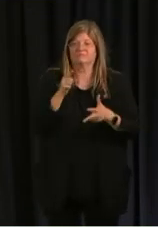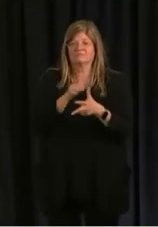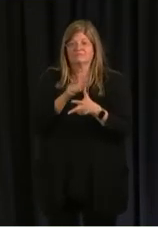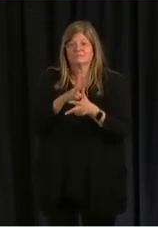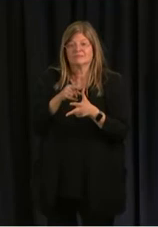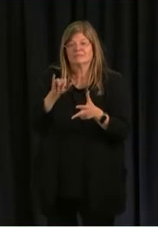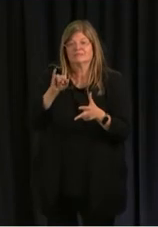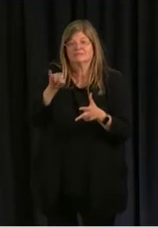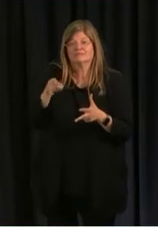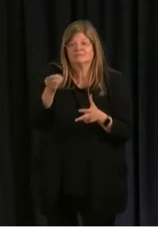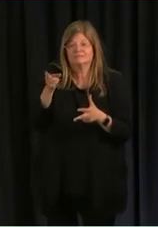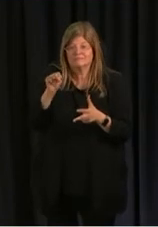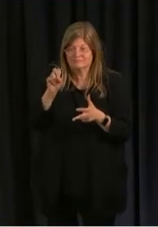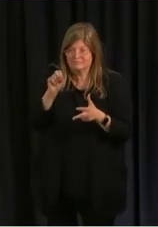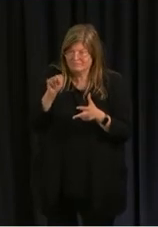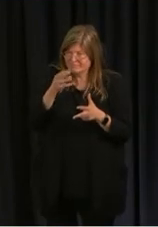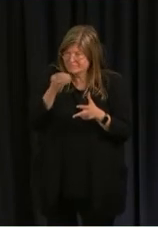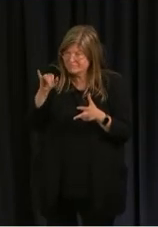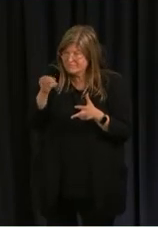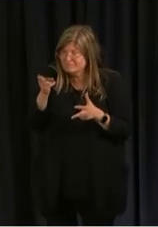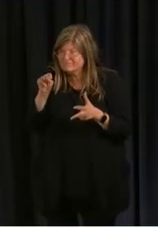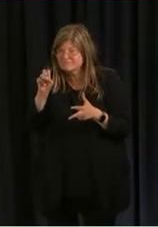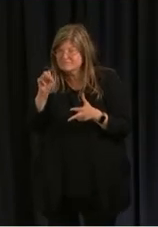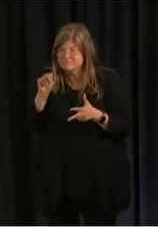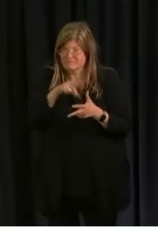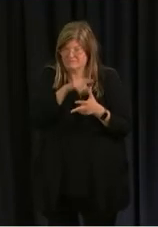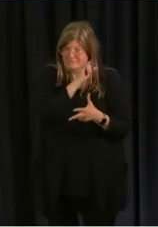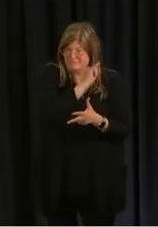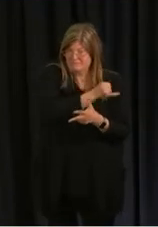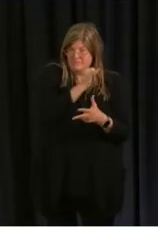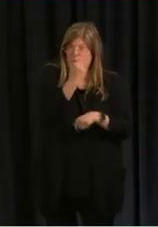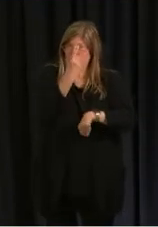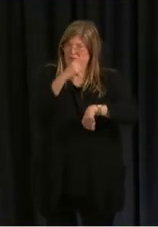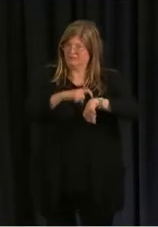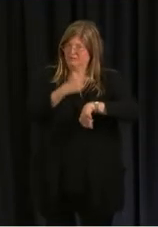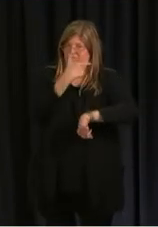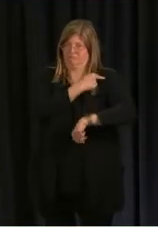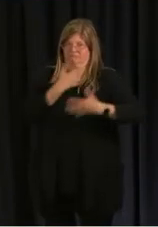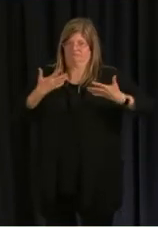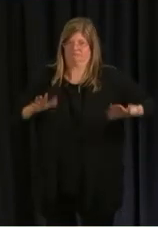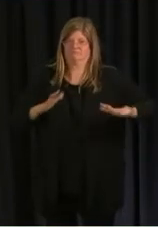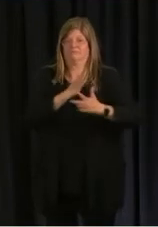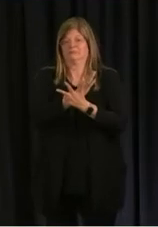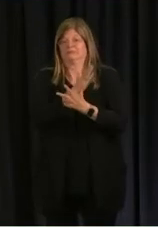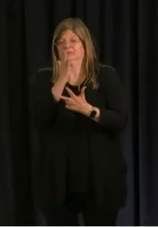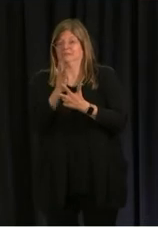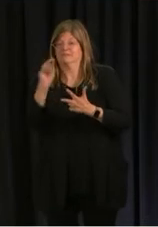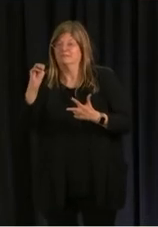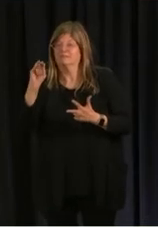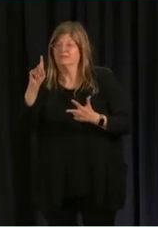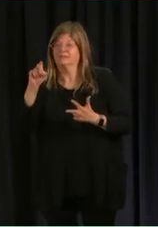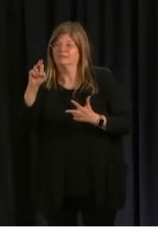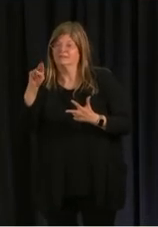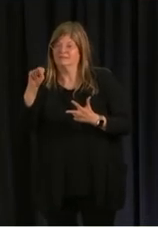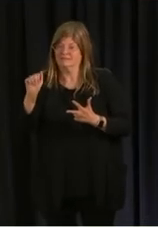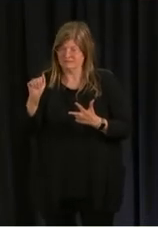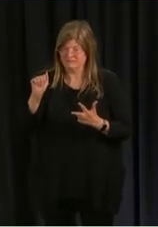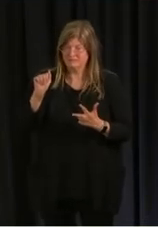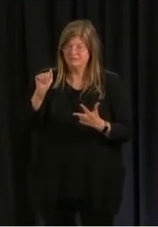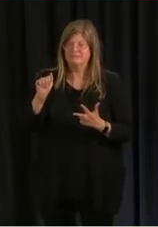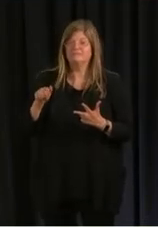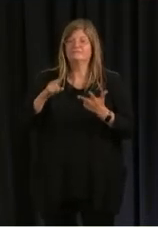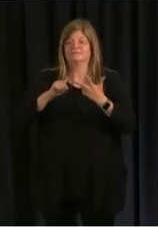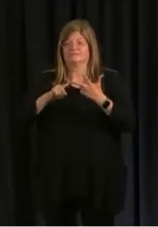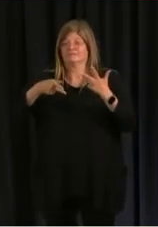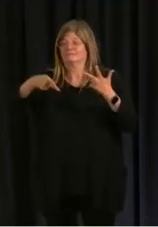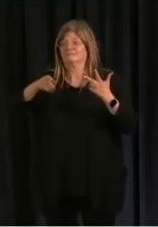single-dose shot, and then there's the Moderna and Pfizer vaccines, which are 2-dose shots. The ways that you could get the